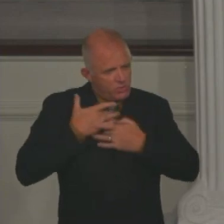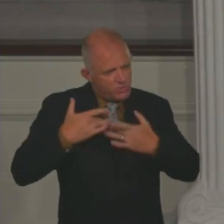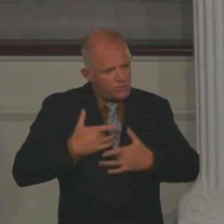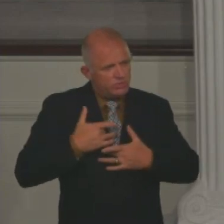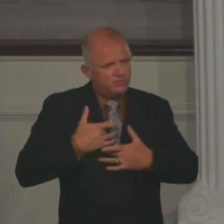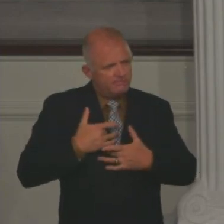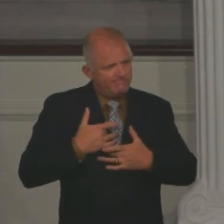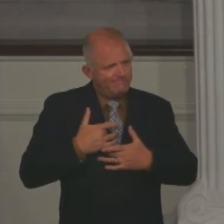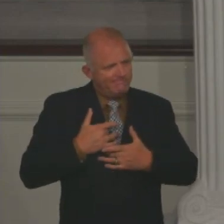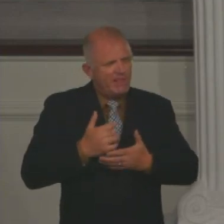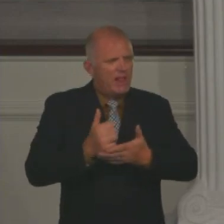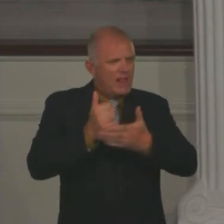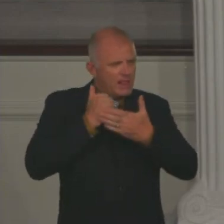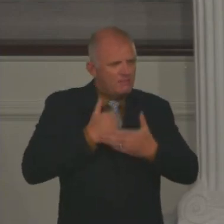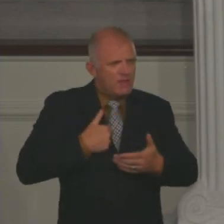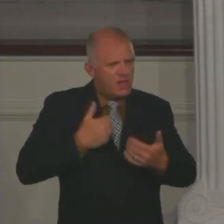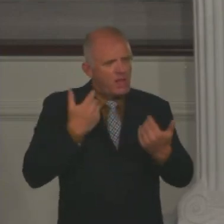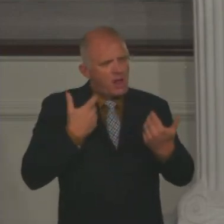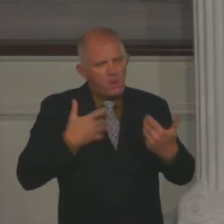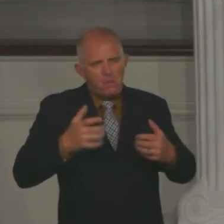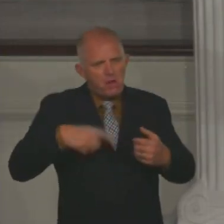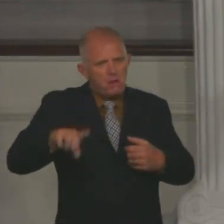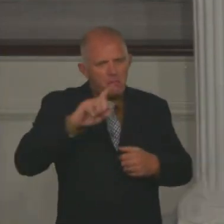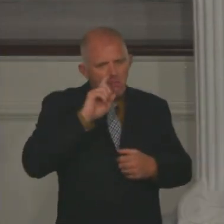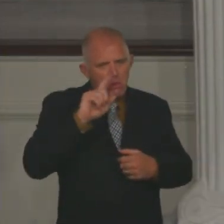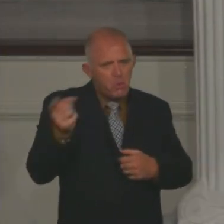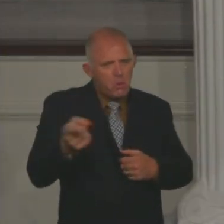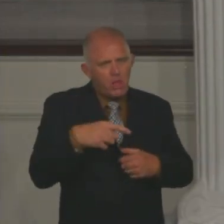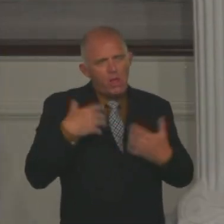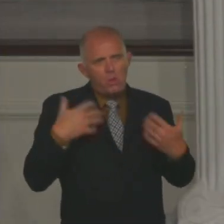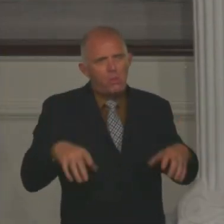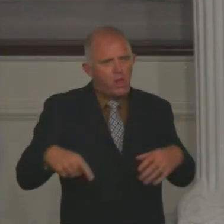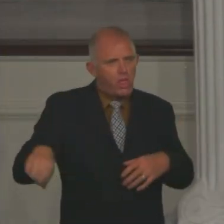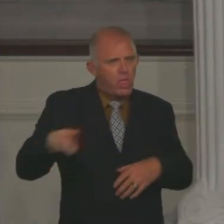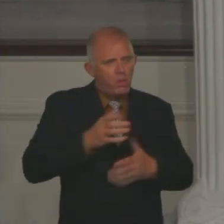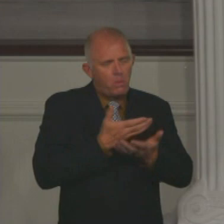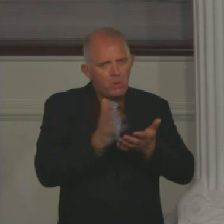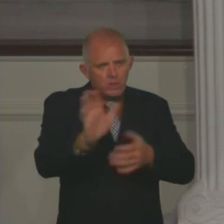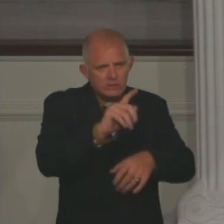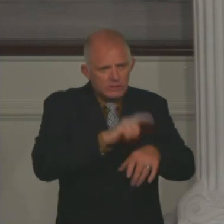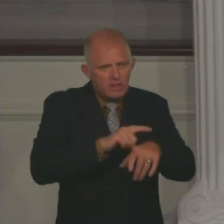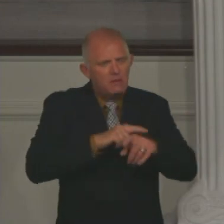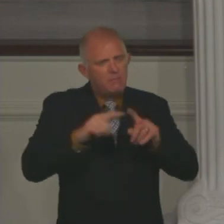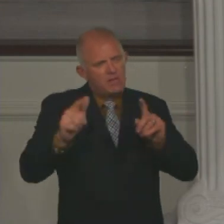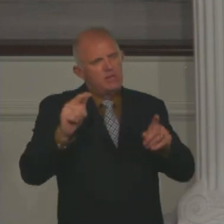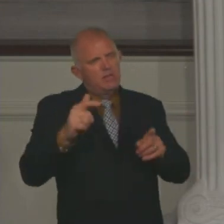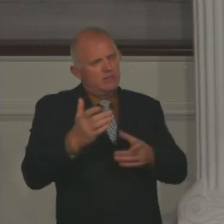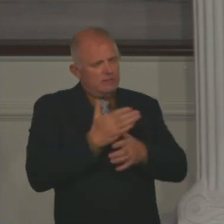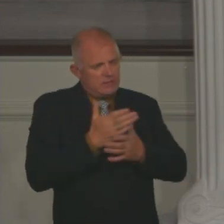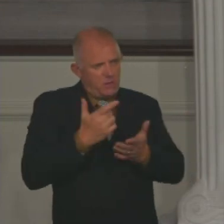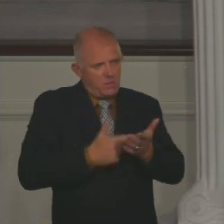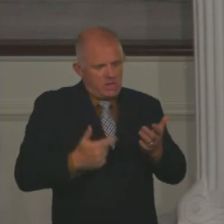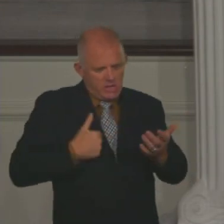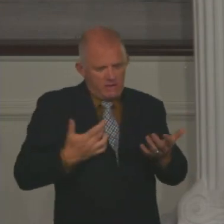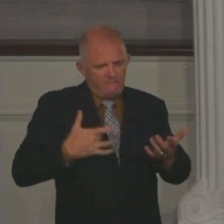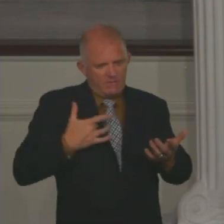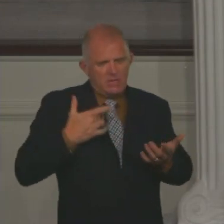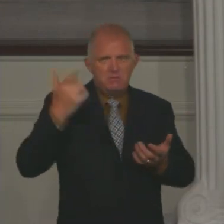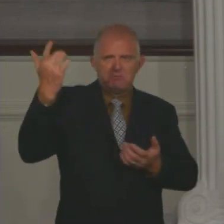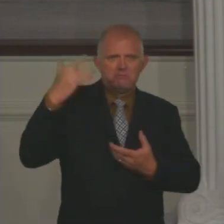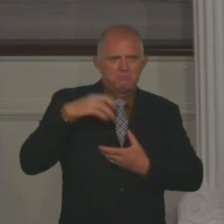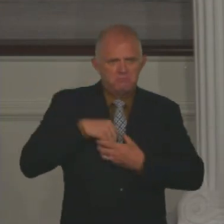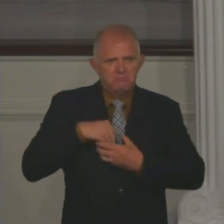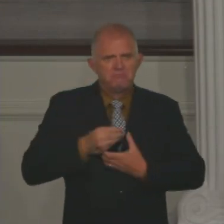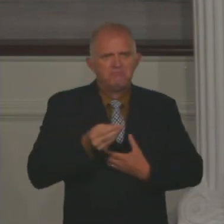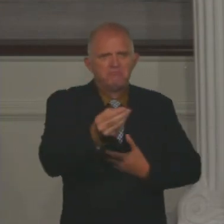want to bore the people, nor do I want to monopolize their time, but I do want to share what I believe you want me to share, and I pray you'd